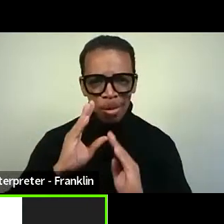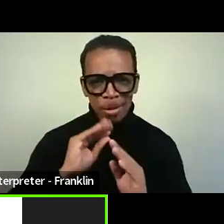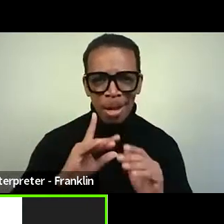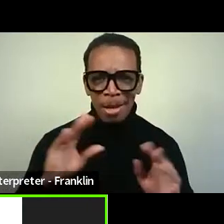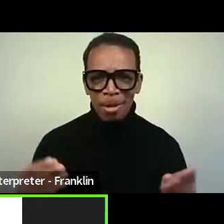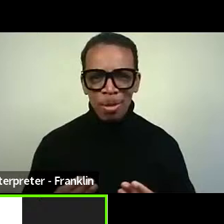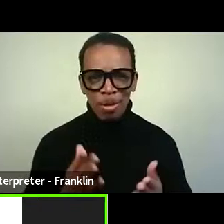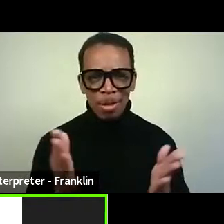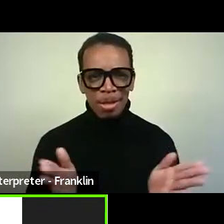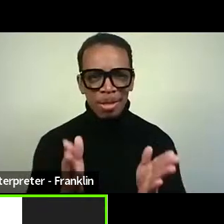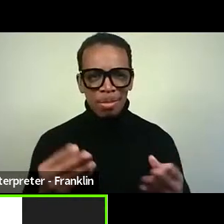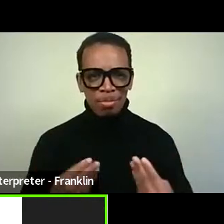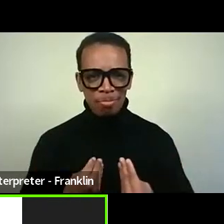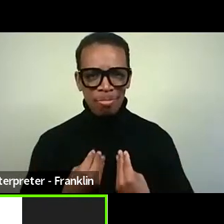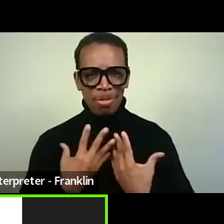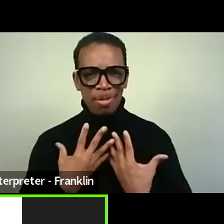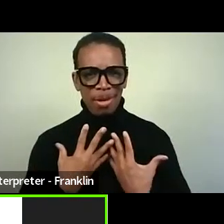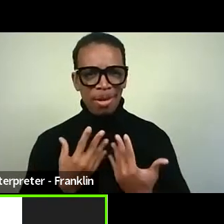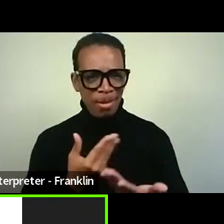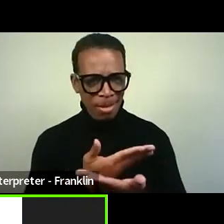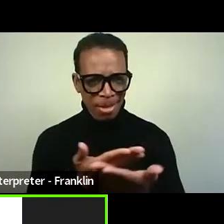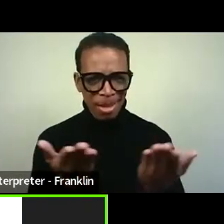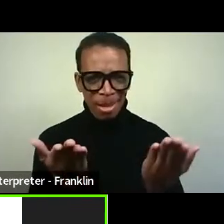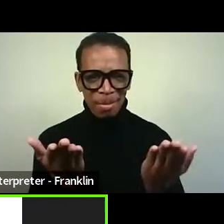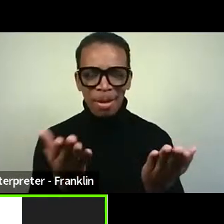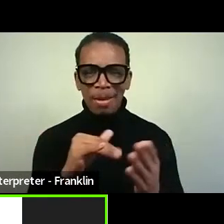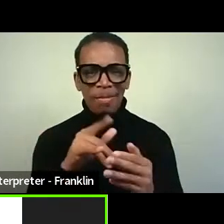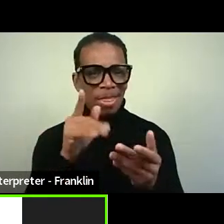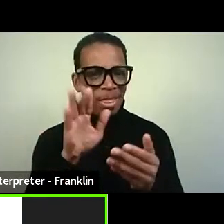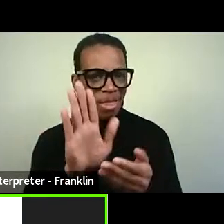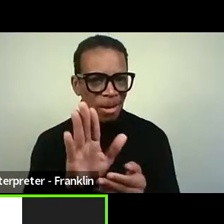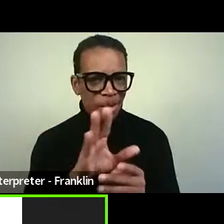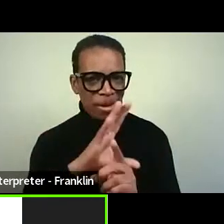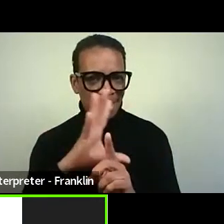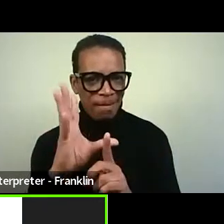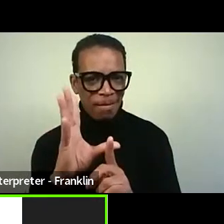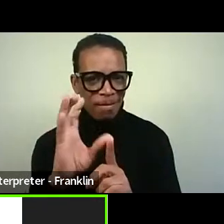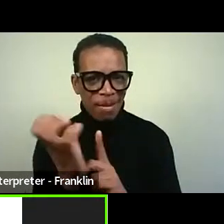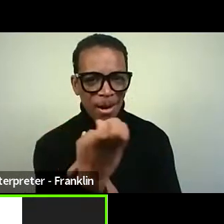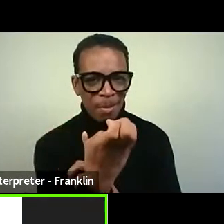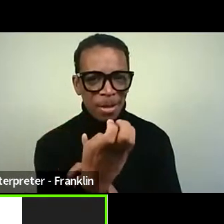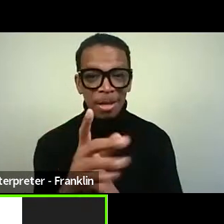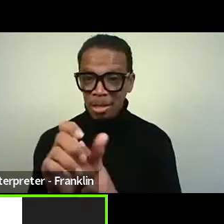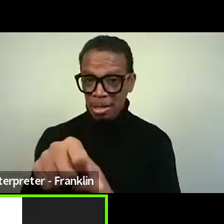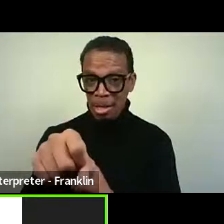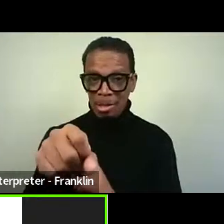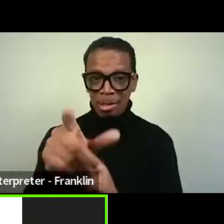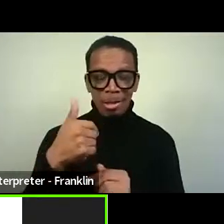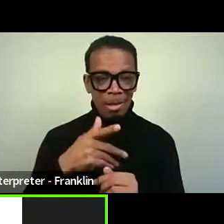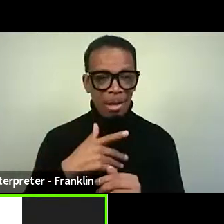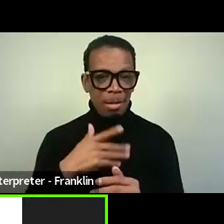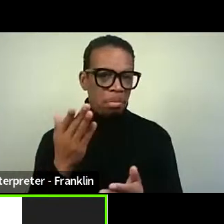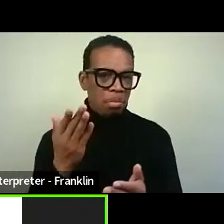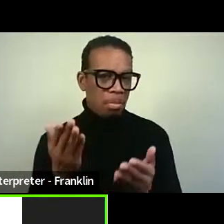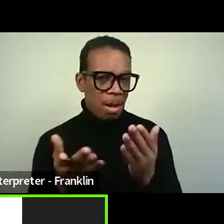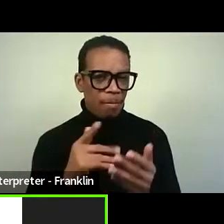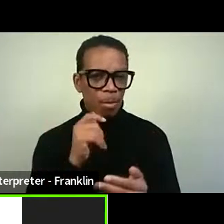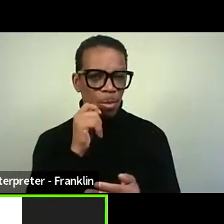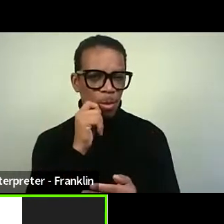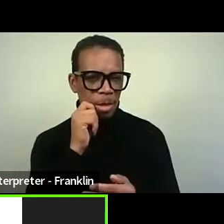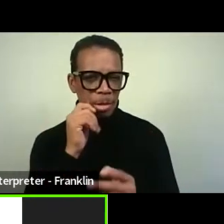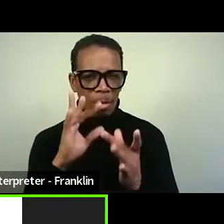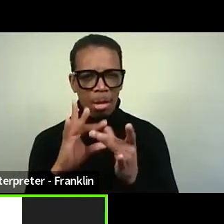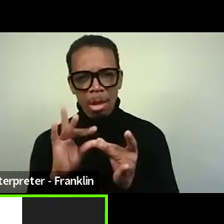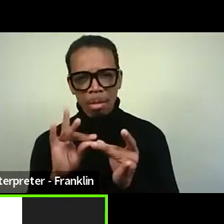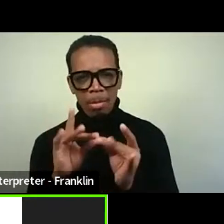them to continue to be persistent through the environment that they already are in. Because yes, they may get racial comments, and